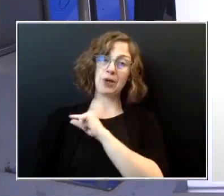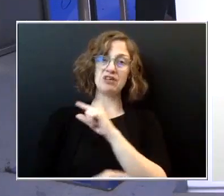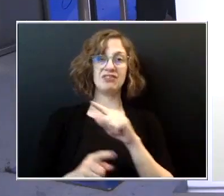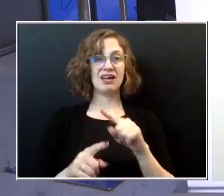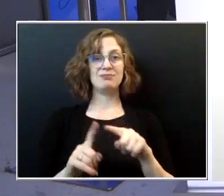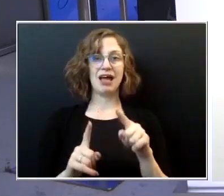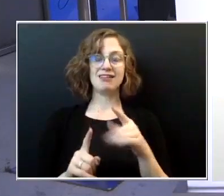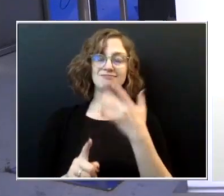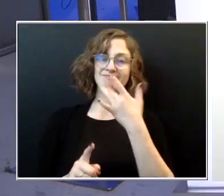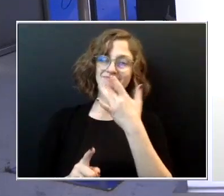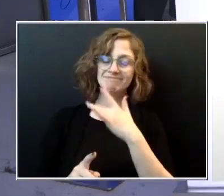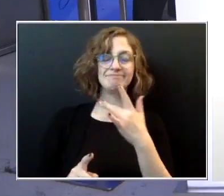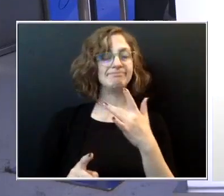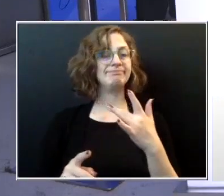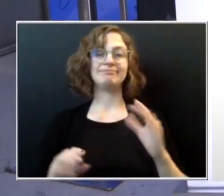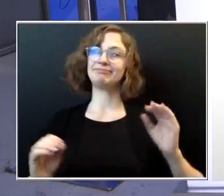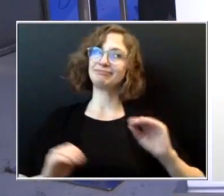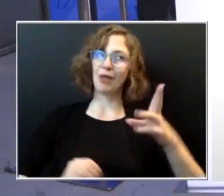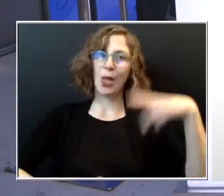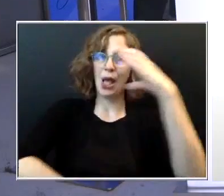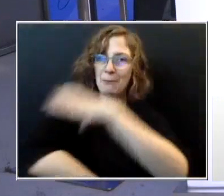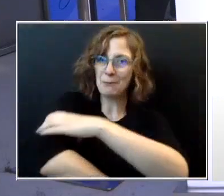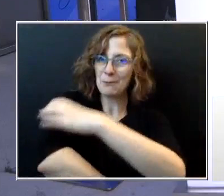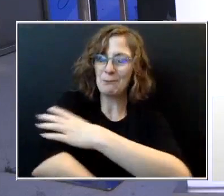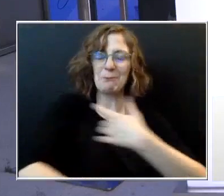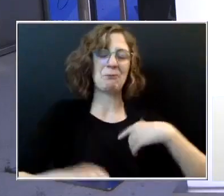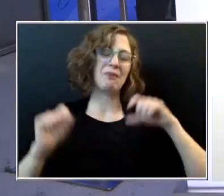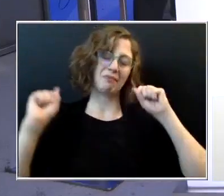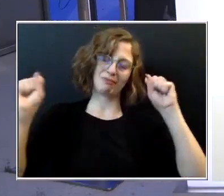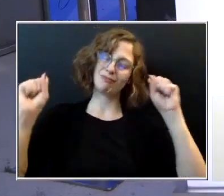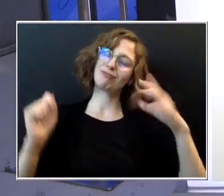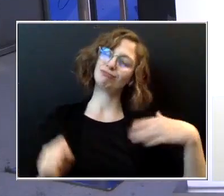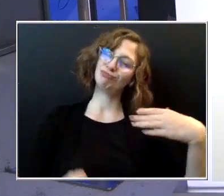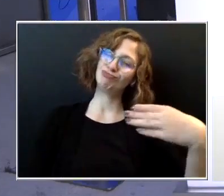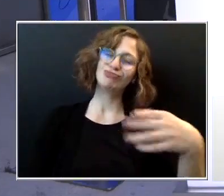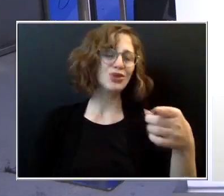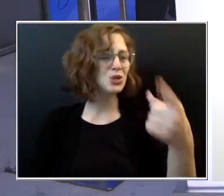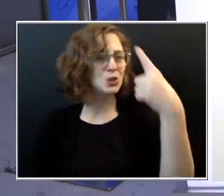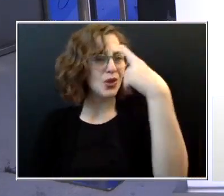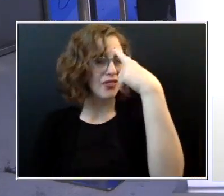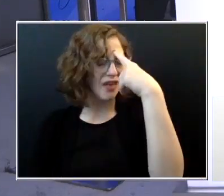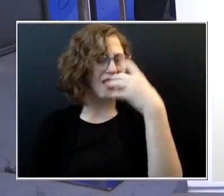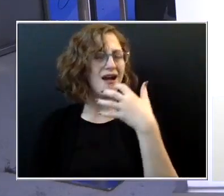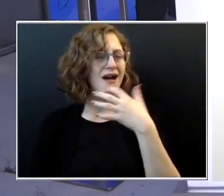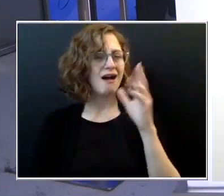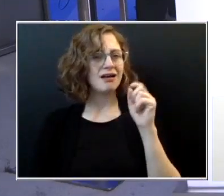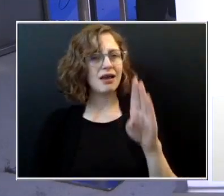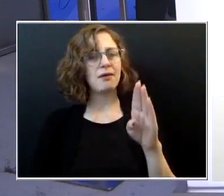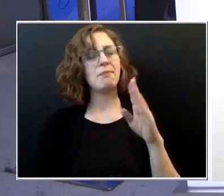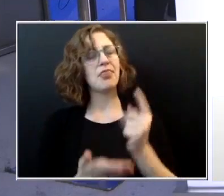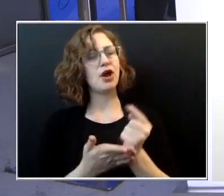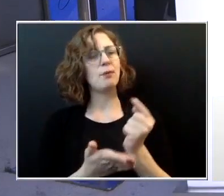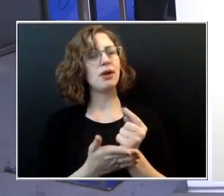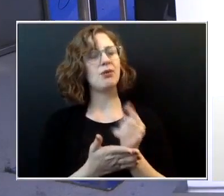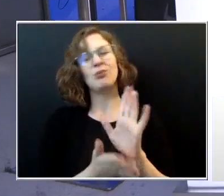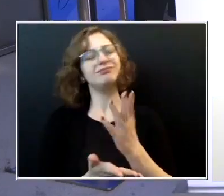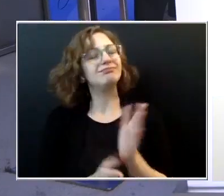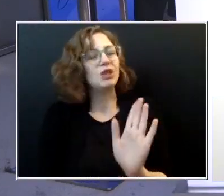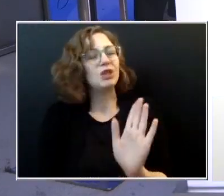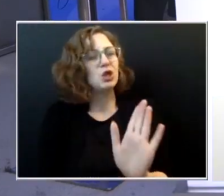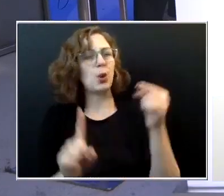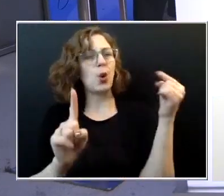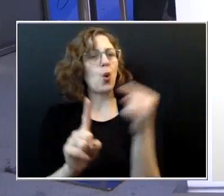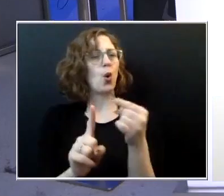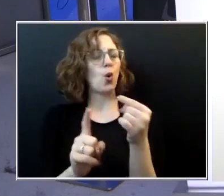do you think that this hot tub therapy, what's your goal in this study? What are you trying to show?